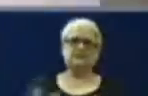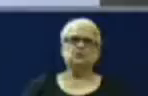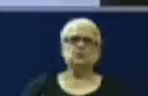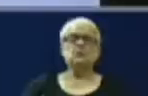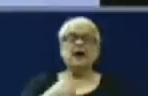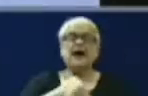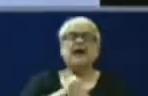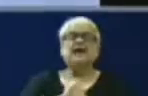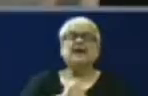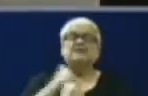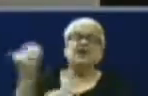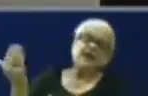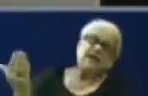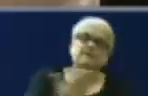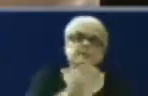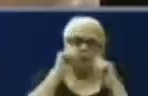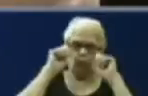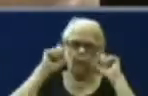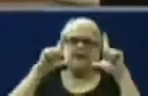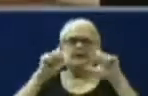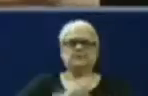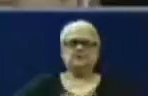here.